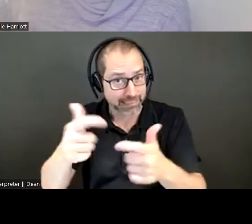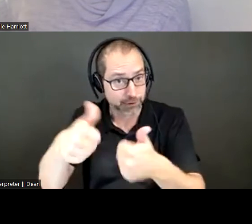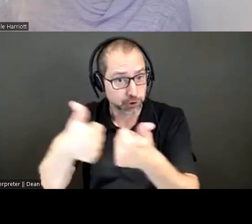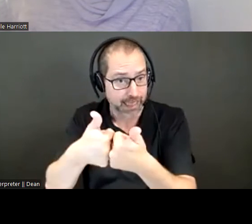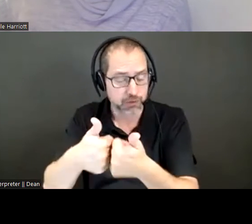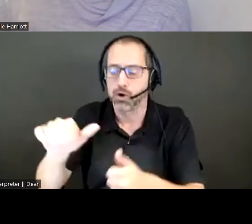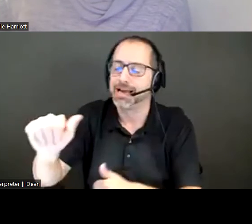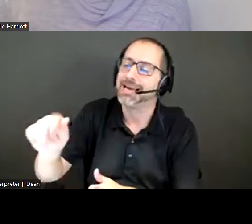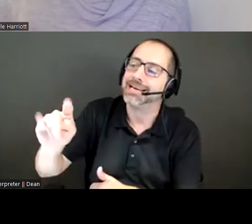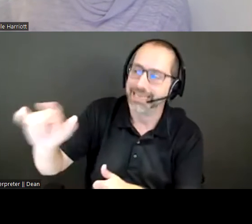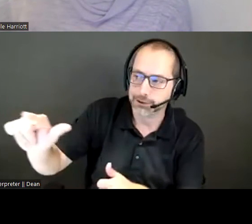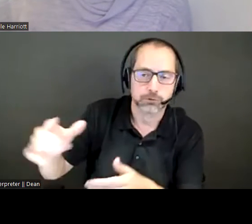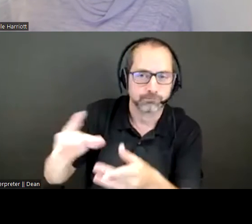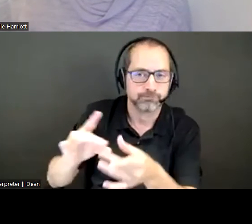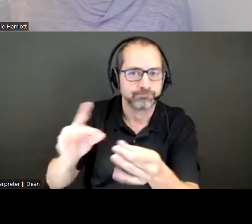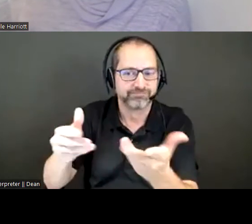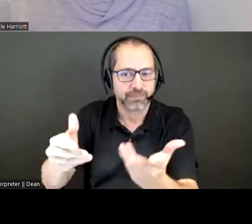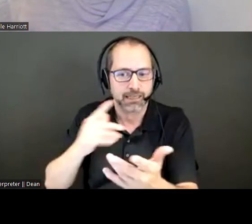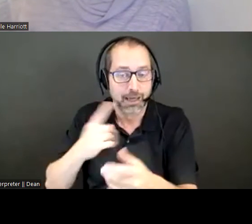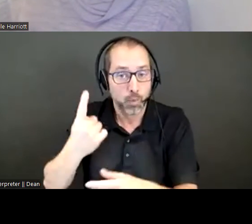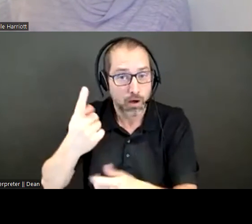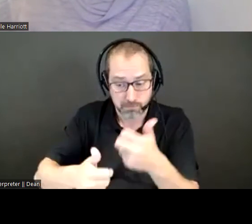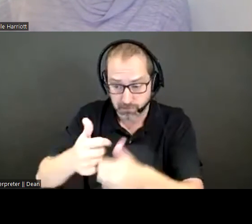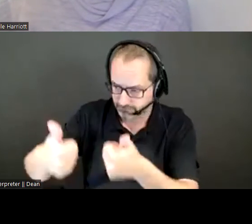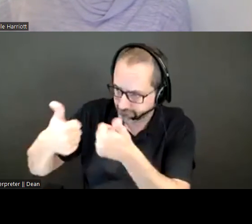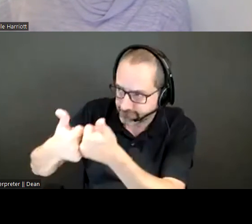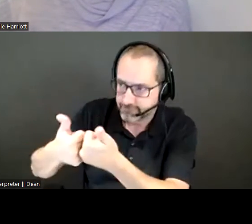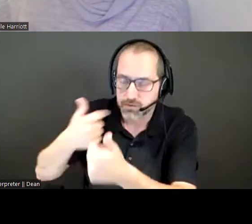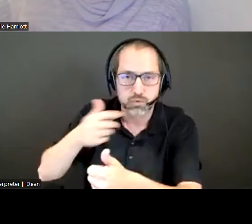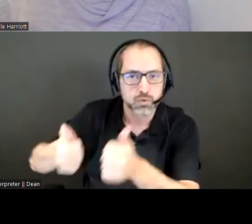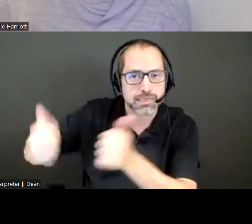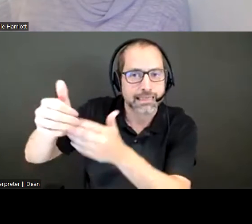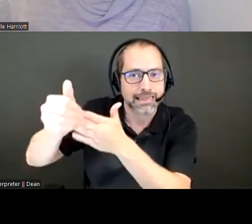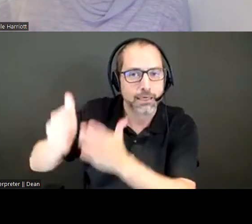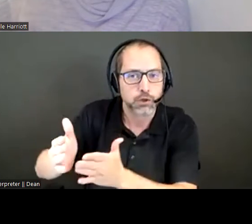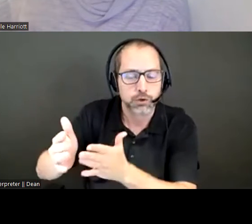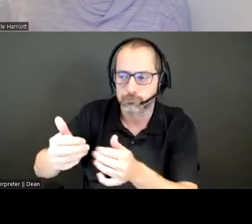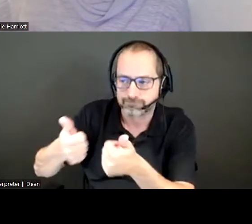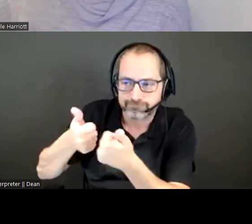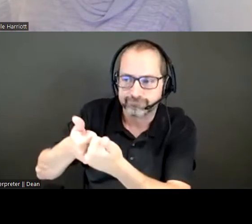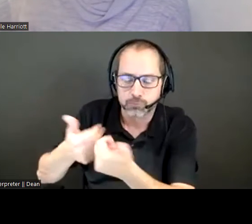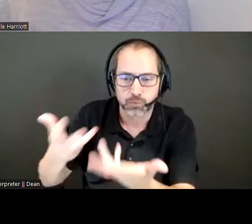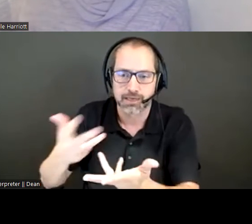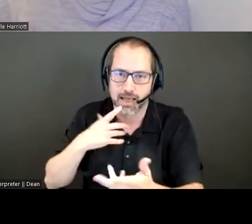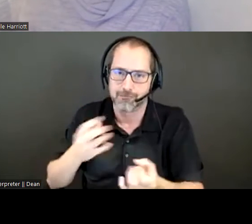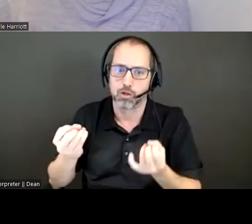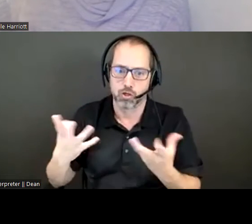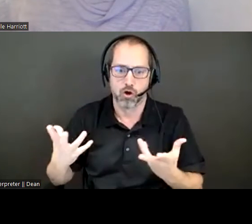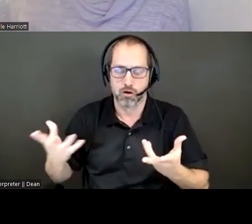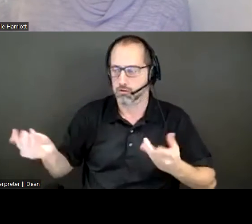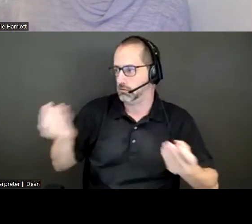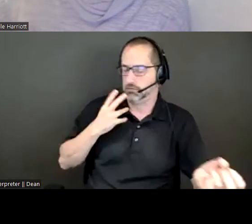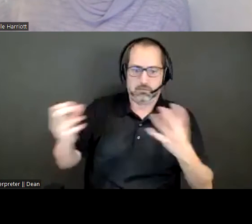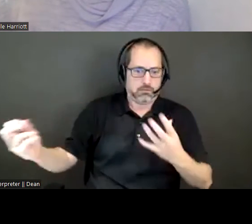to leaders as well in other sectors and organizations, they're dealing with so much at one time. So how do